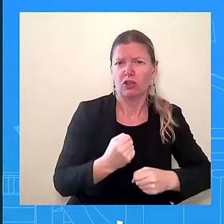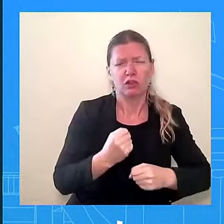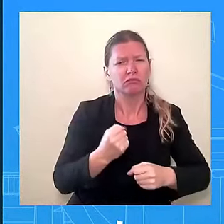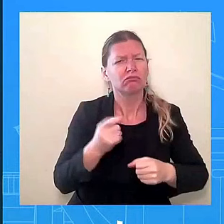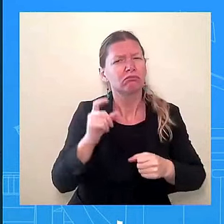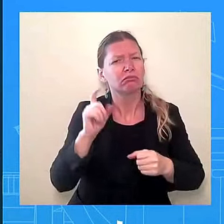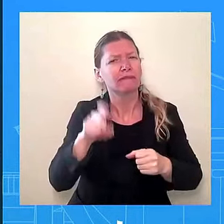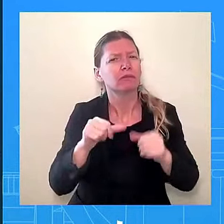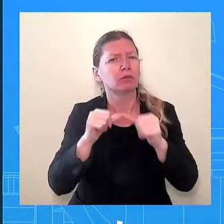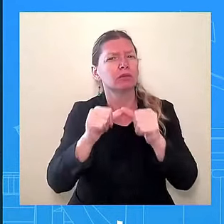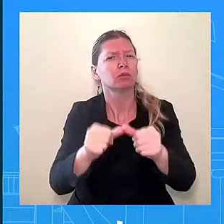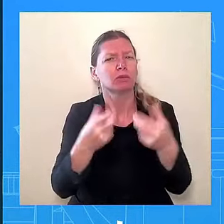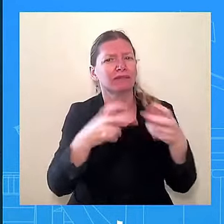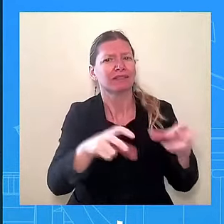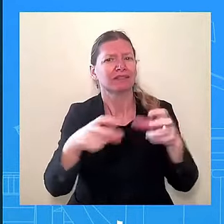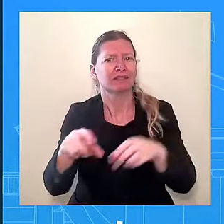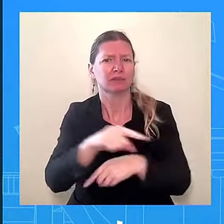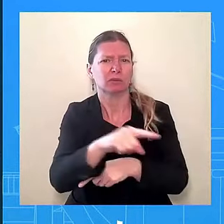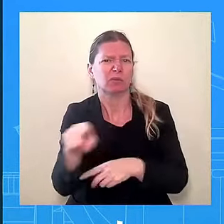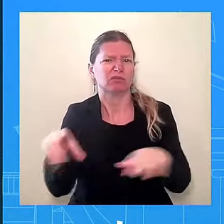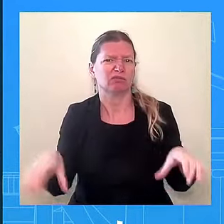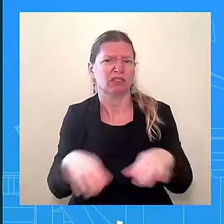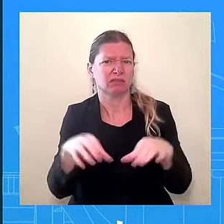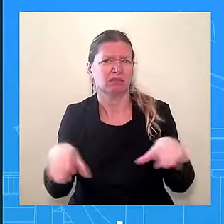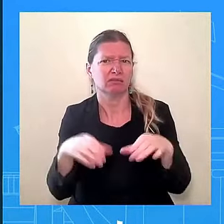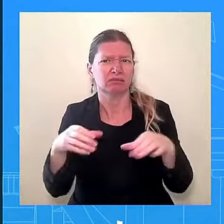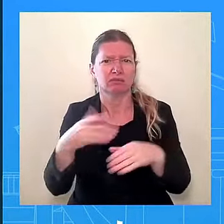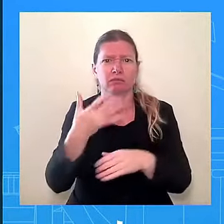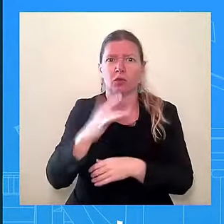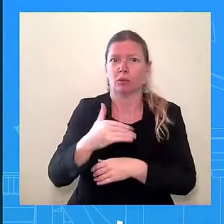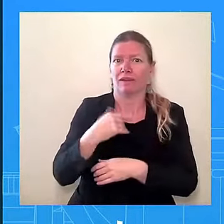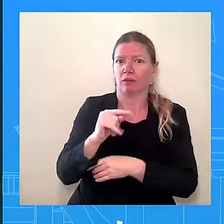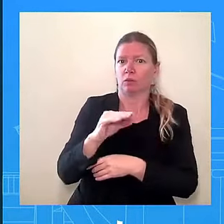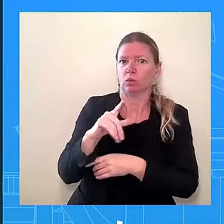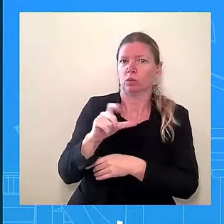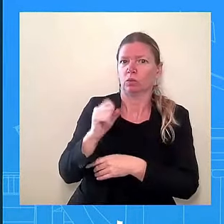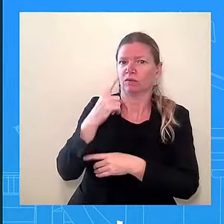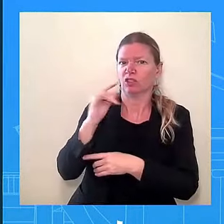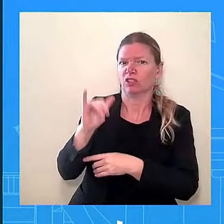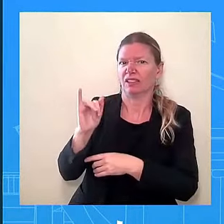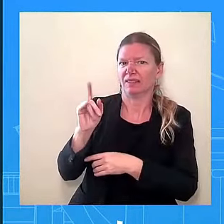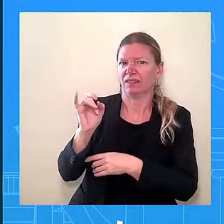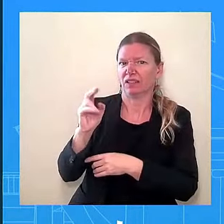Plan to do a lot of that work right now. All right. Thank you so much, Mr. Secretary. Thank Thank you for your time. We've got a second.